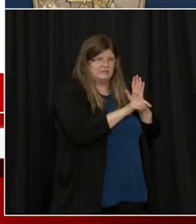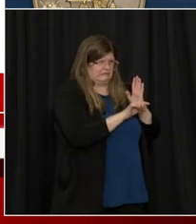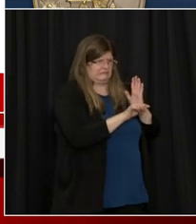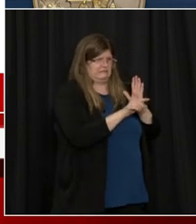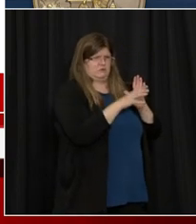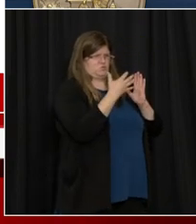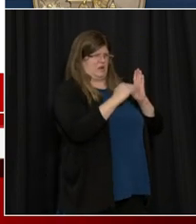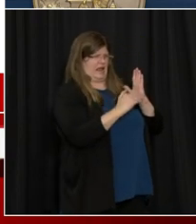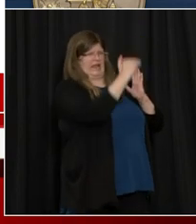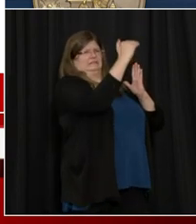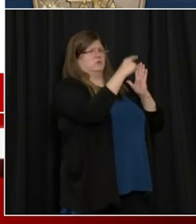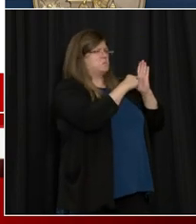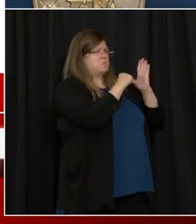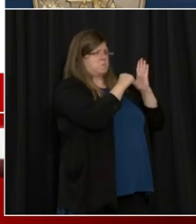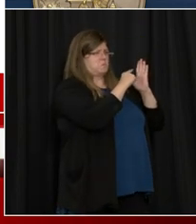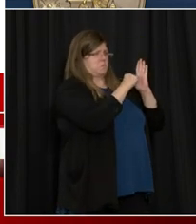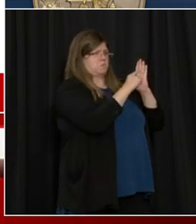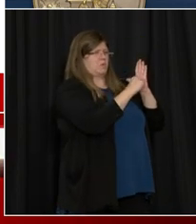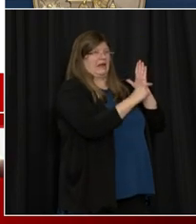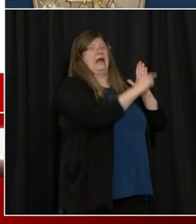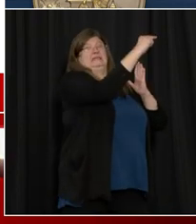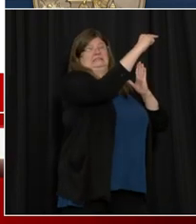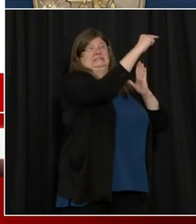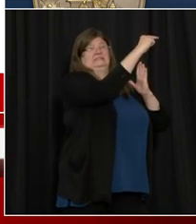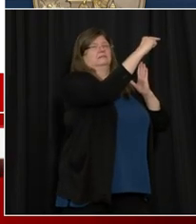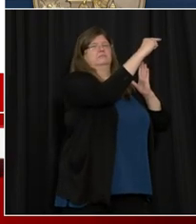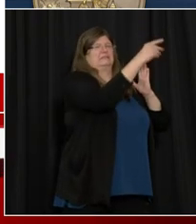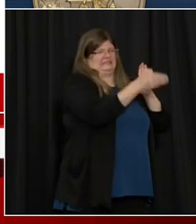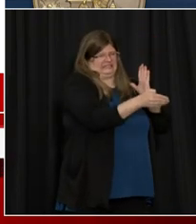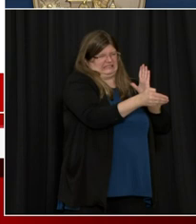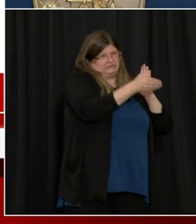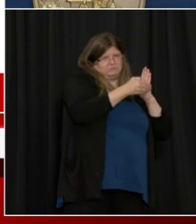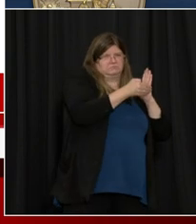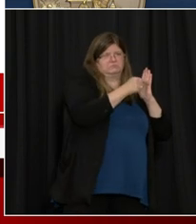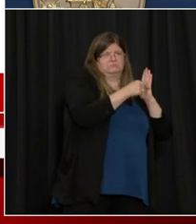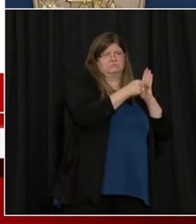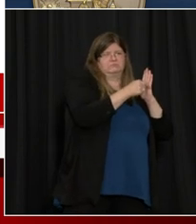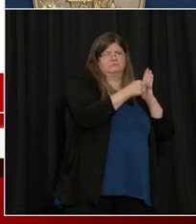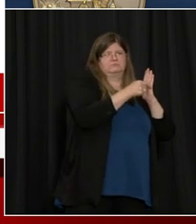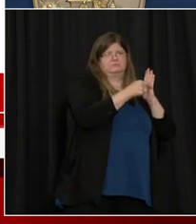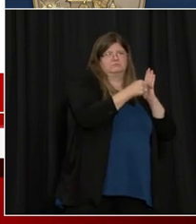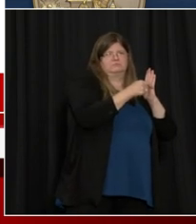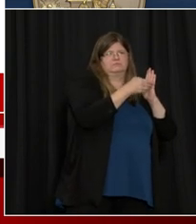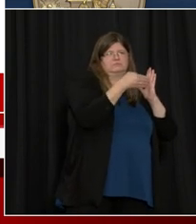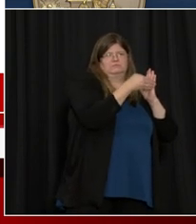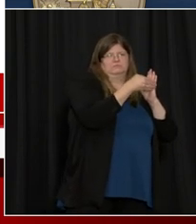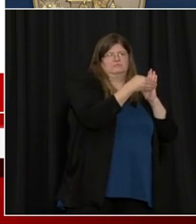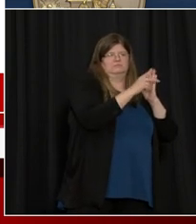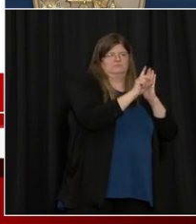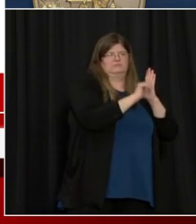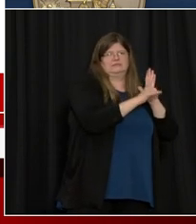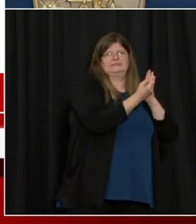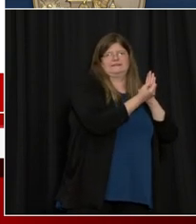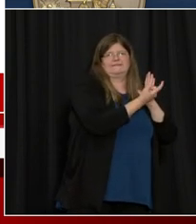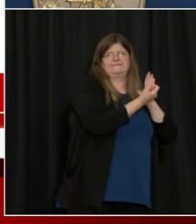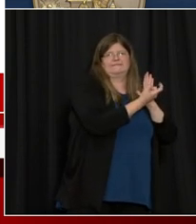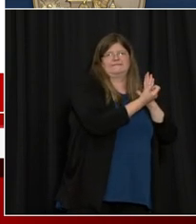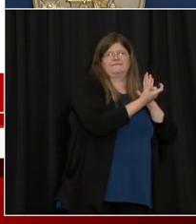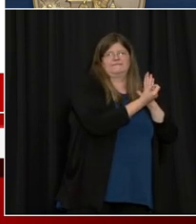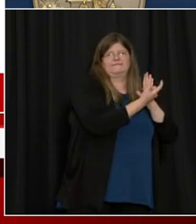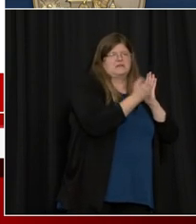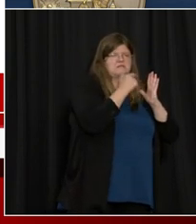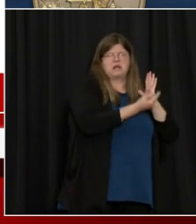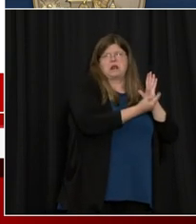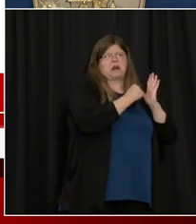was closest to that value. And that was the 11th day in decline, which was Thursday's numbers. And that's where